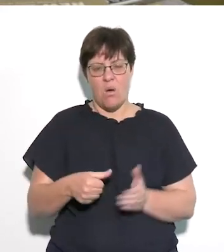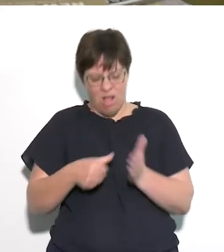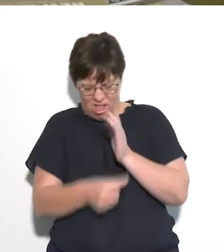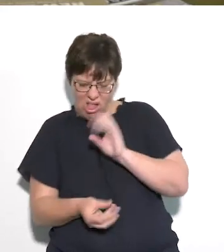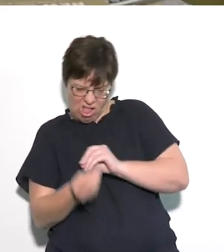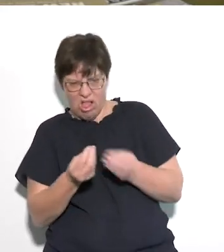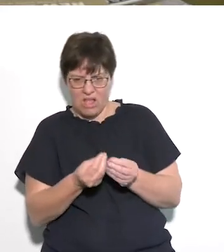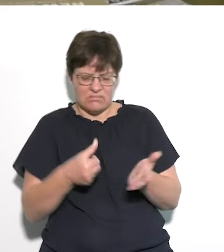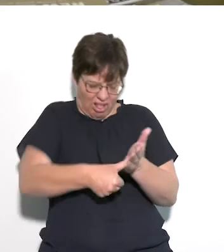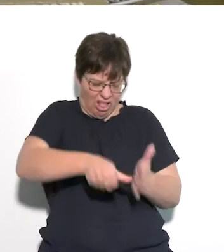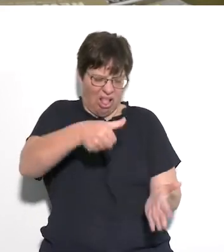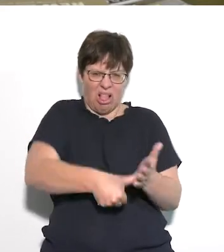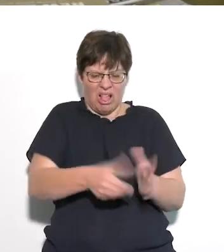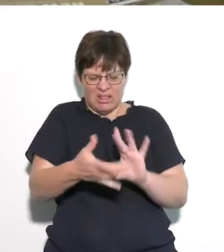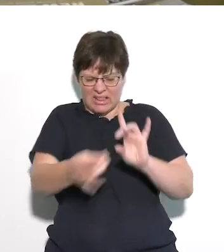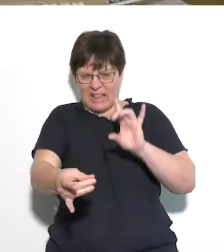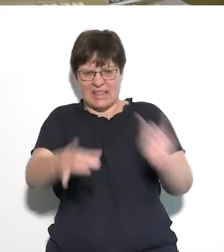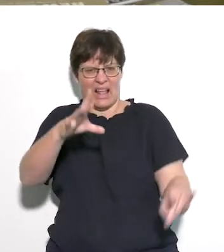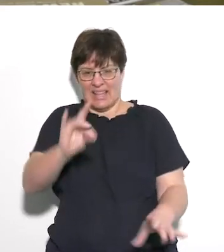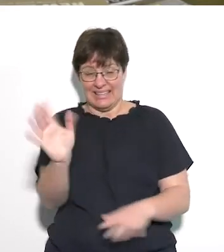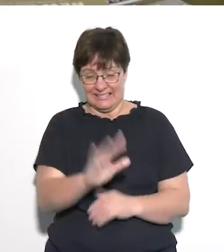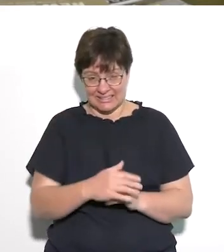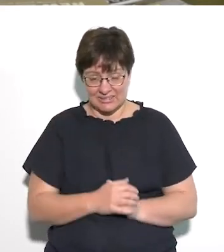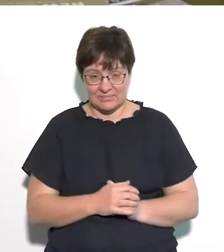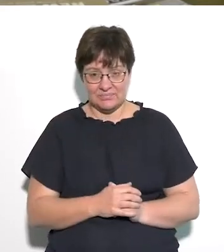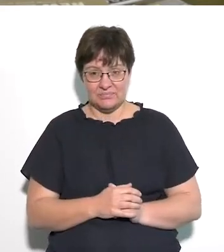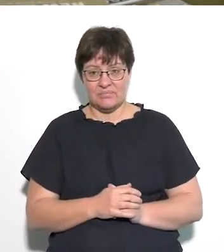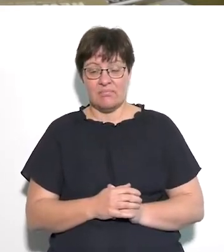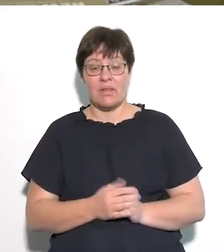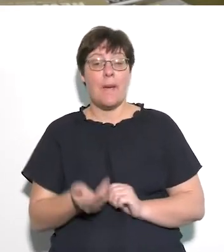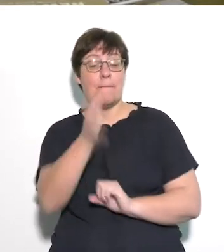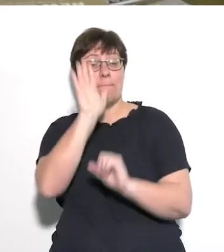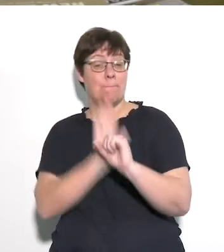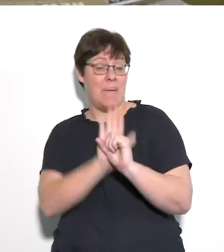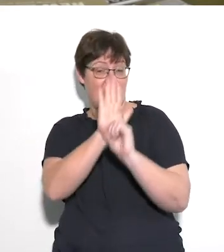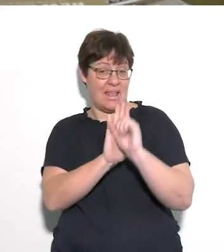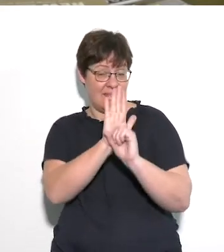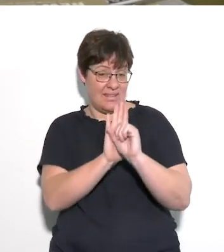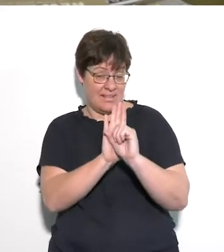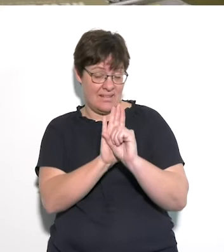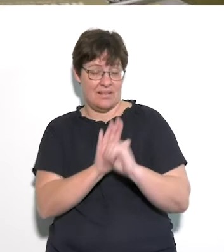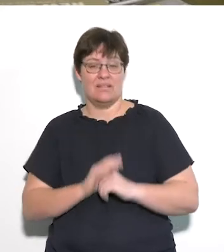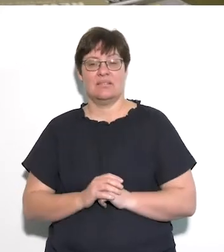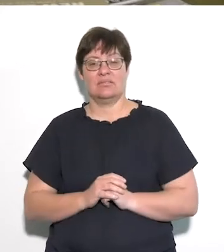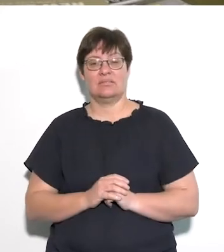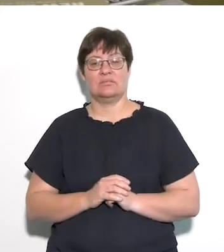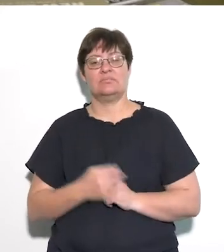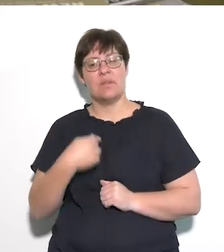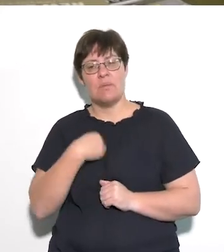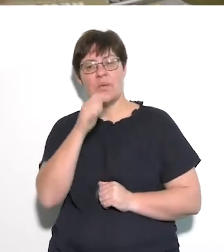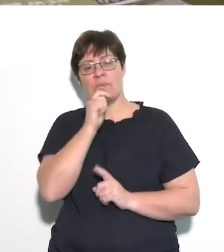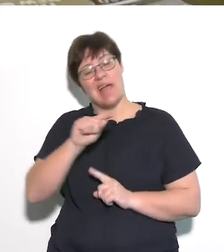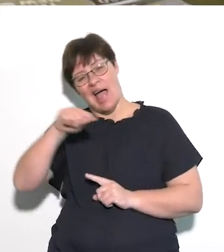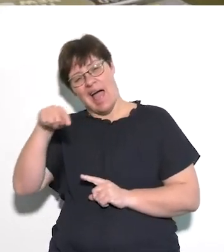the pieces tend to stick on the fingers. The backing of your photo frame. Now, I just